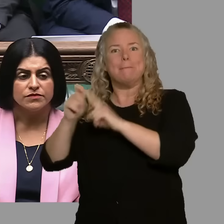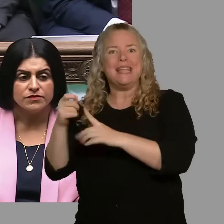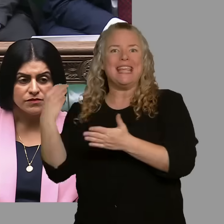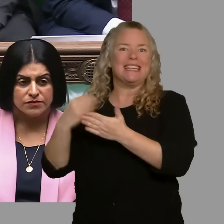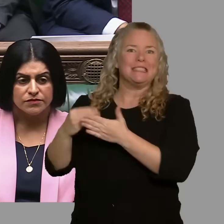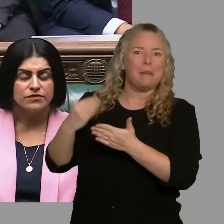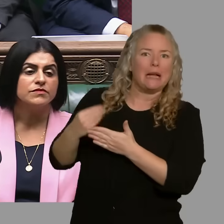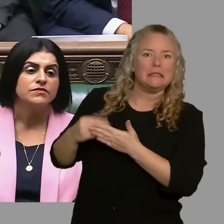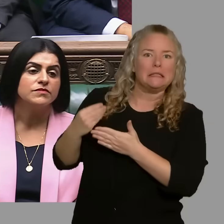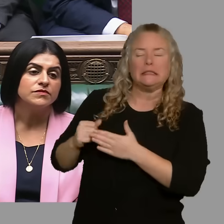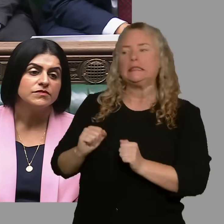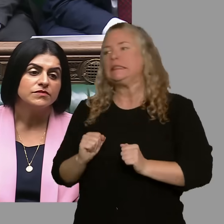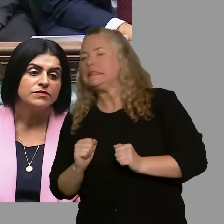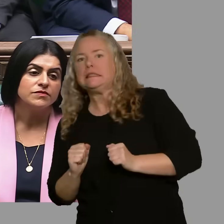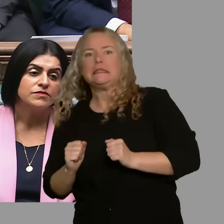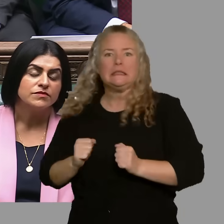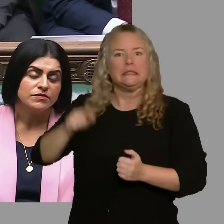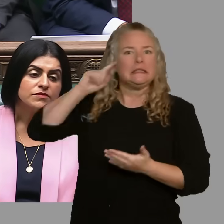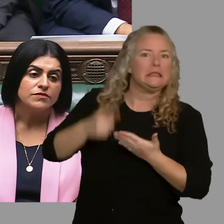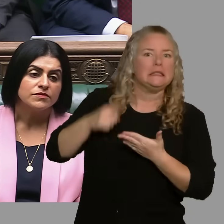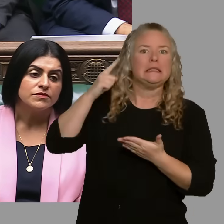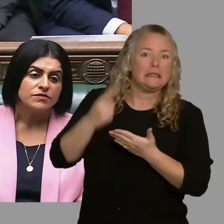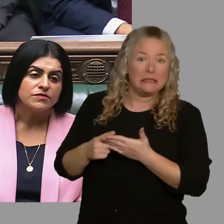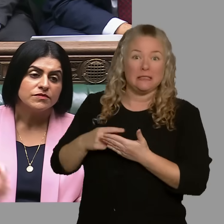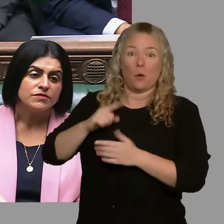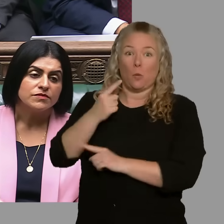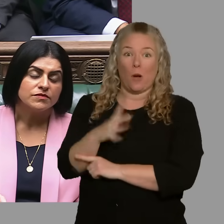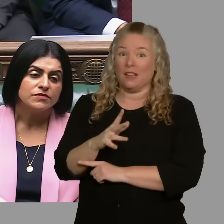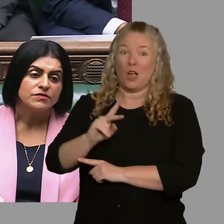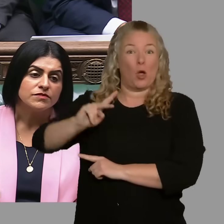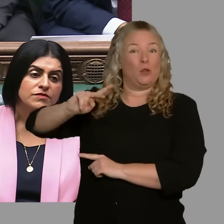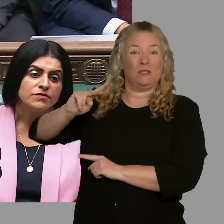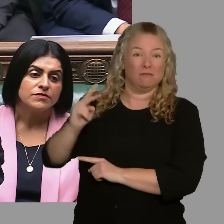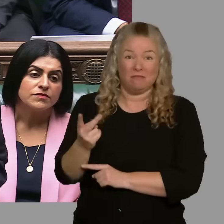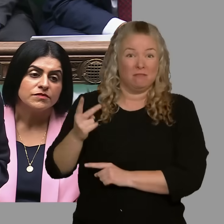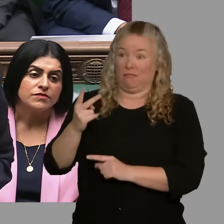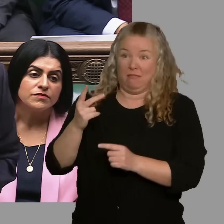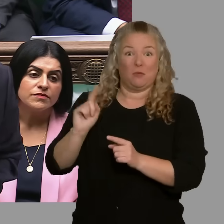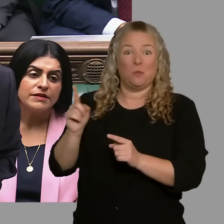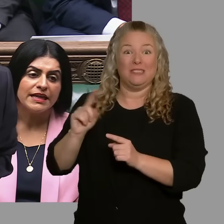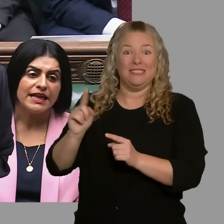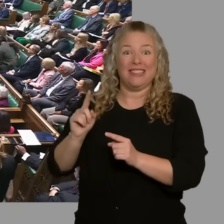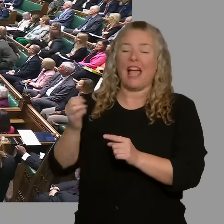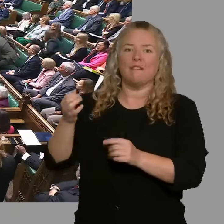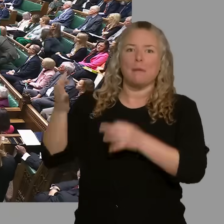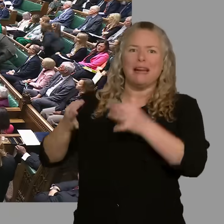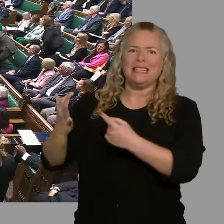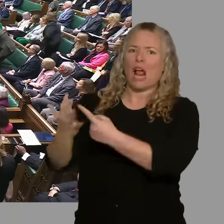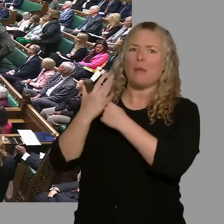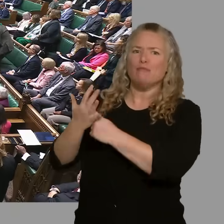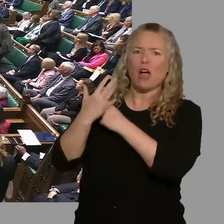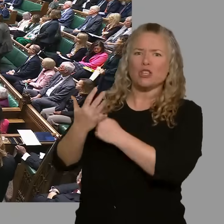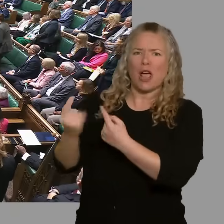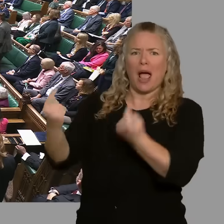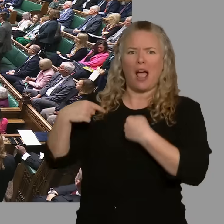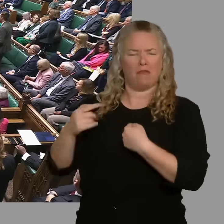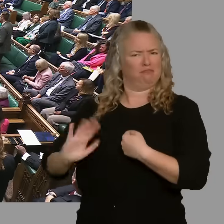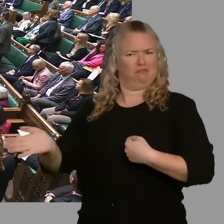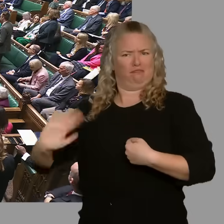It's a proud tradition. It's one I uphold as Prime Minister, just as I upheld it when I was Director of Public Prosecution.